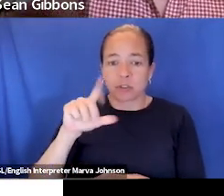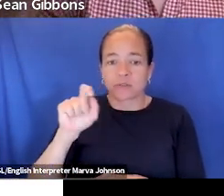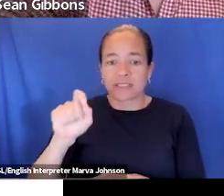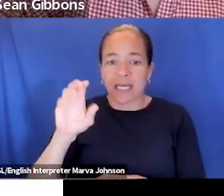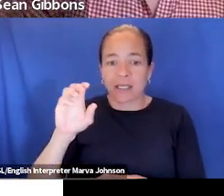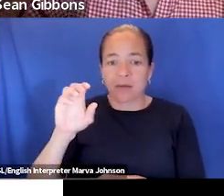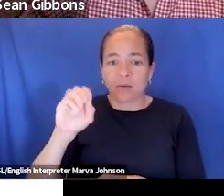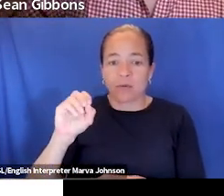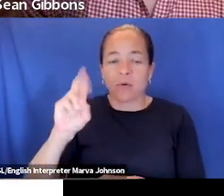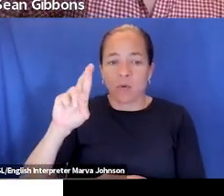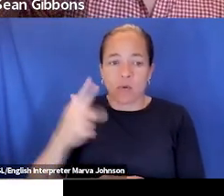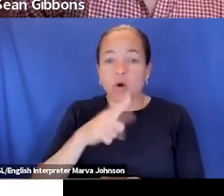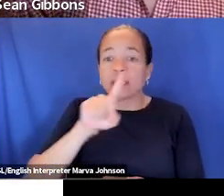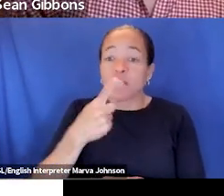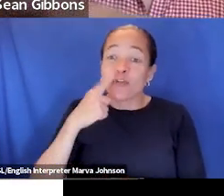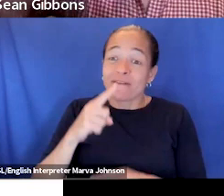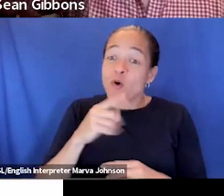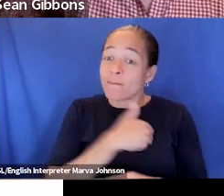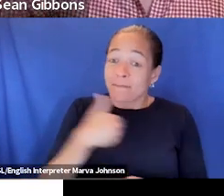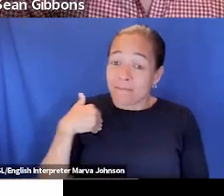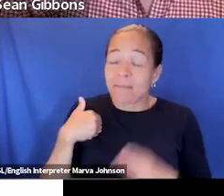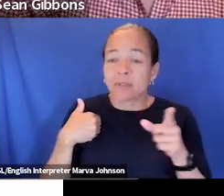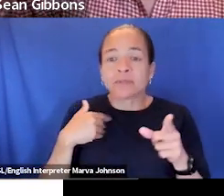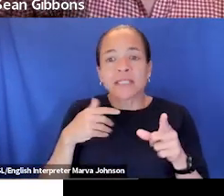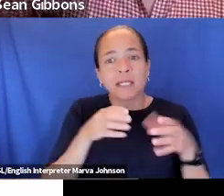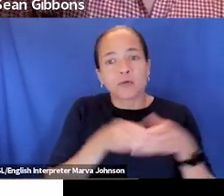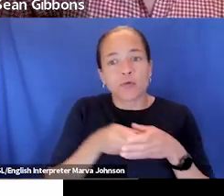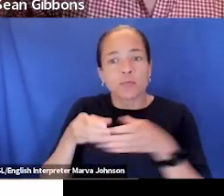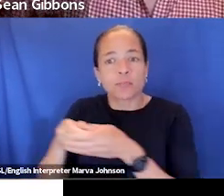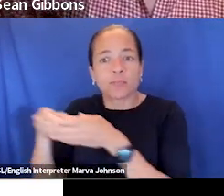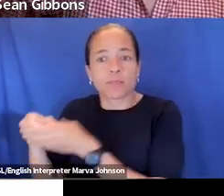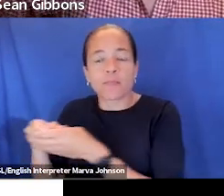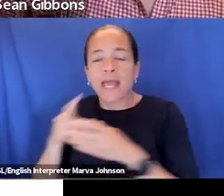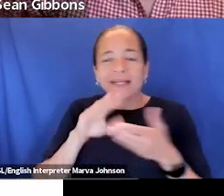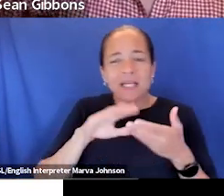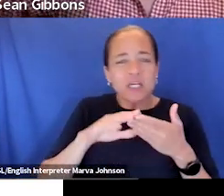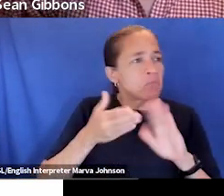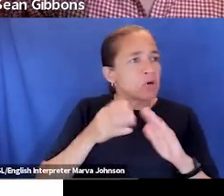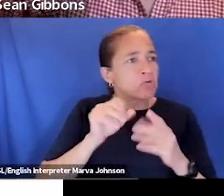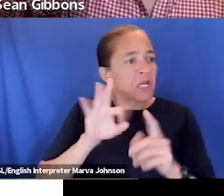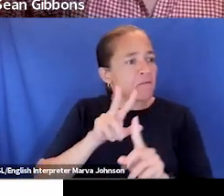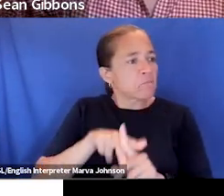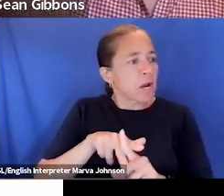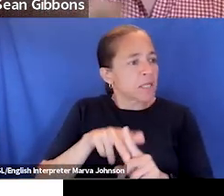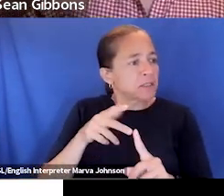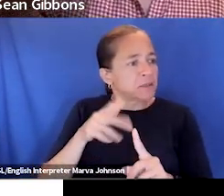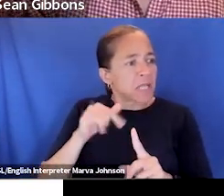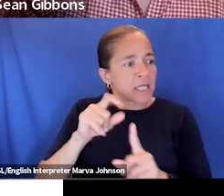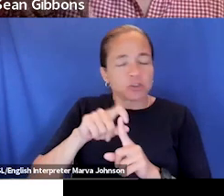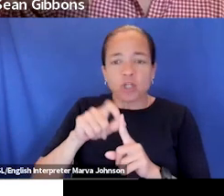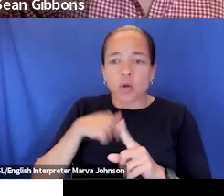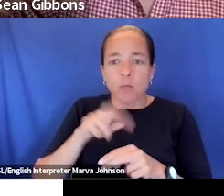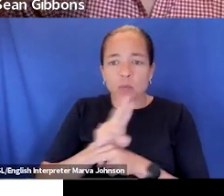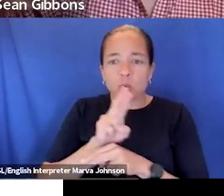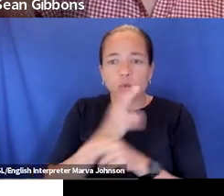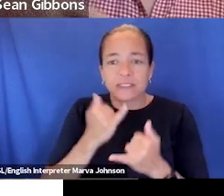note that, but these are groups of people who are gathering, and they're sort of communities of practice, I guess is the term of art that we use for these things. This is a way for folks